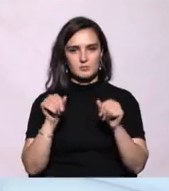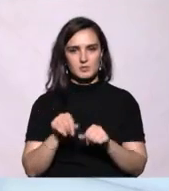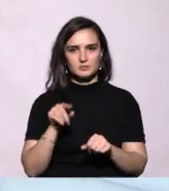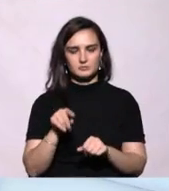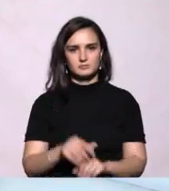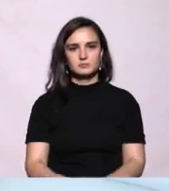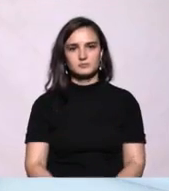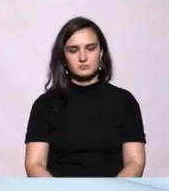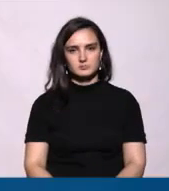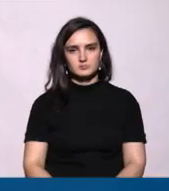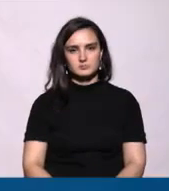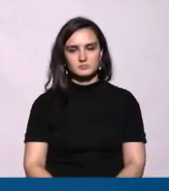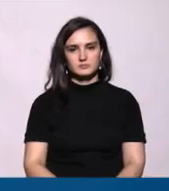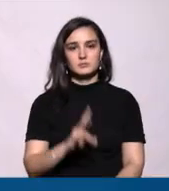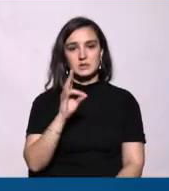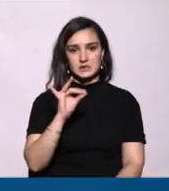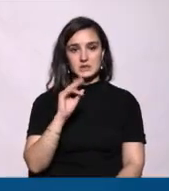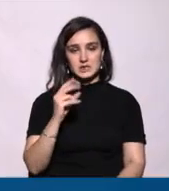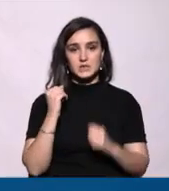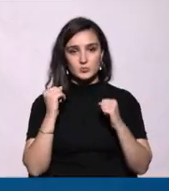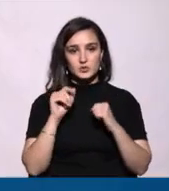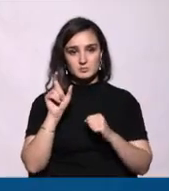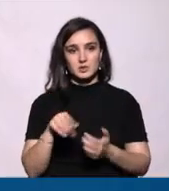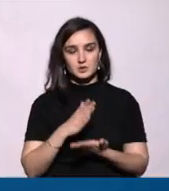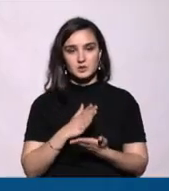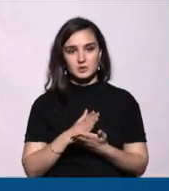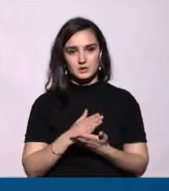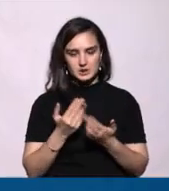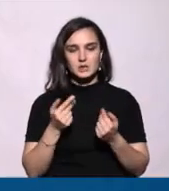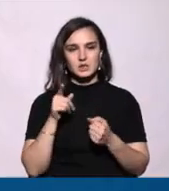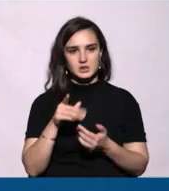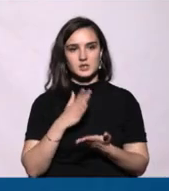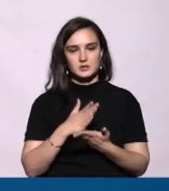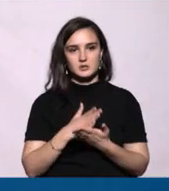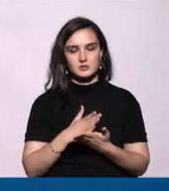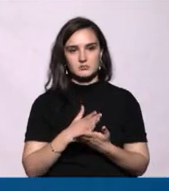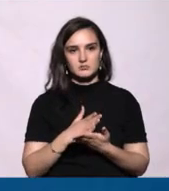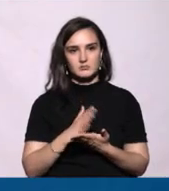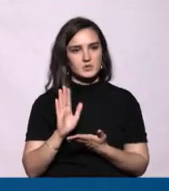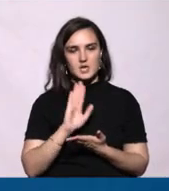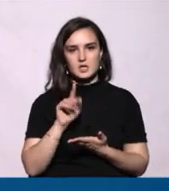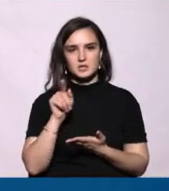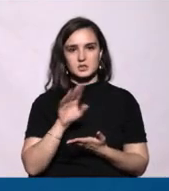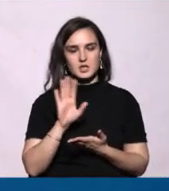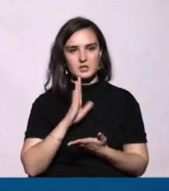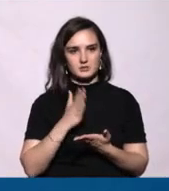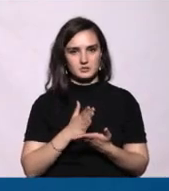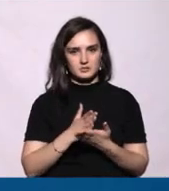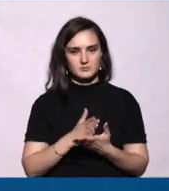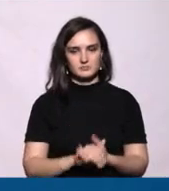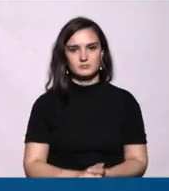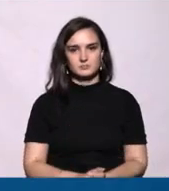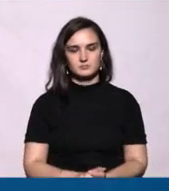So, is Nick a sportsman? Yes, he is. No, he is not.